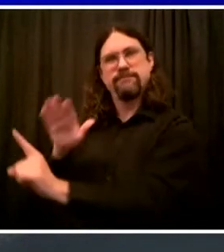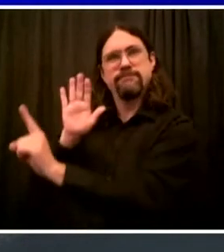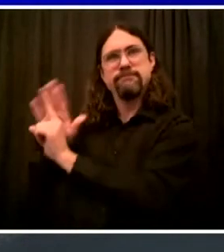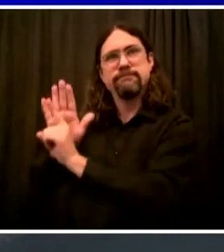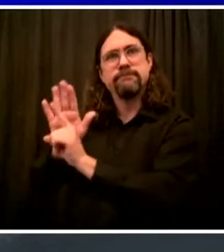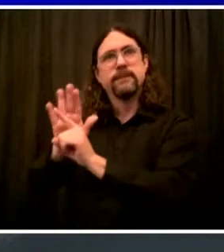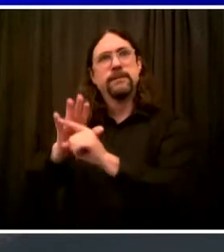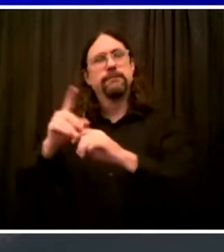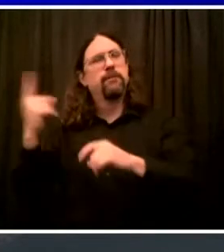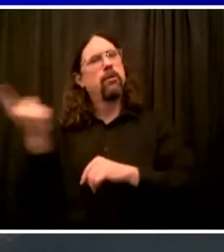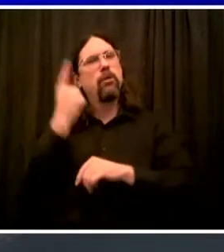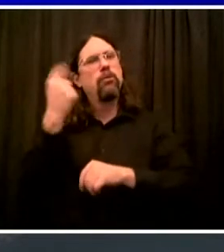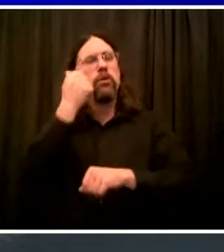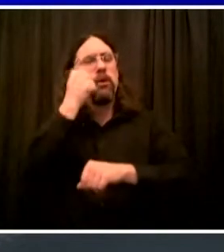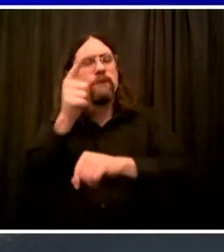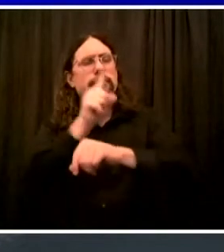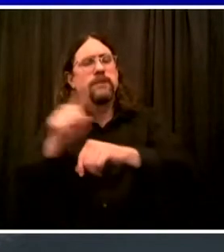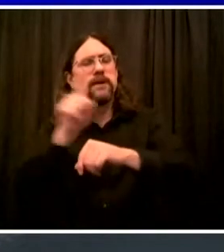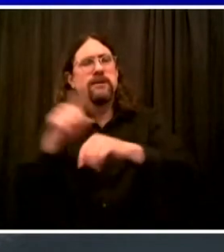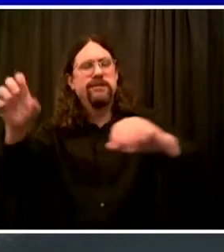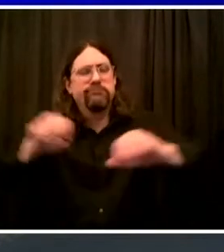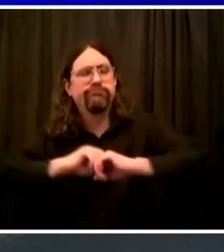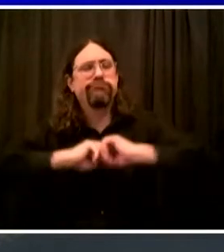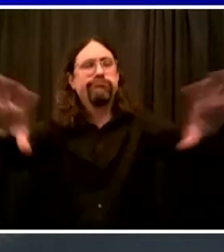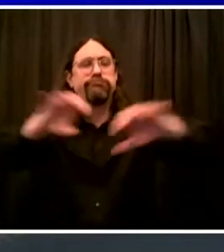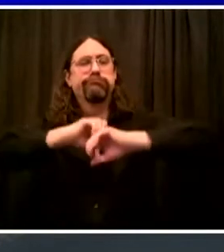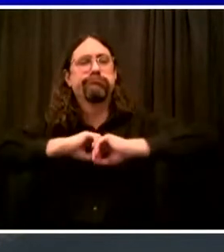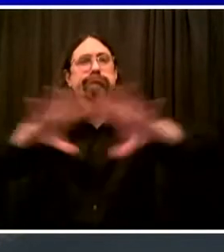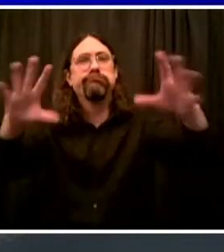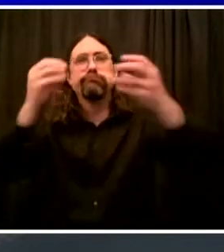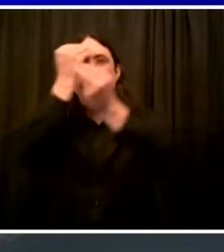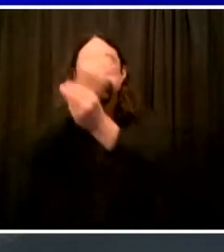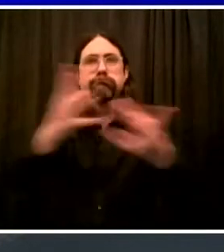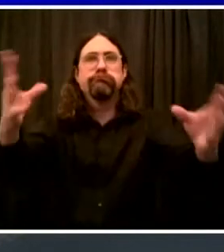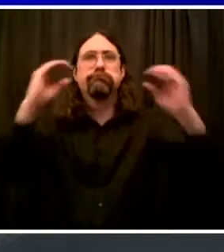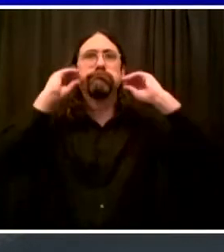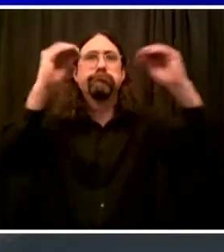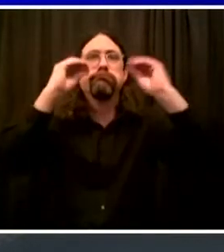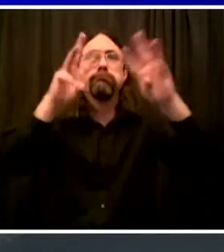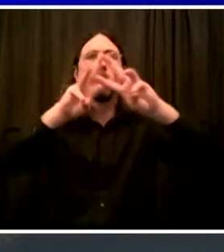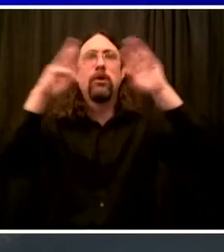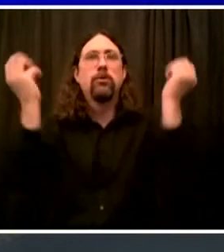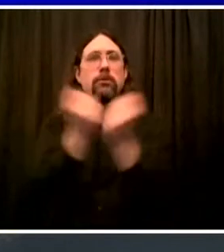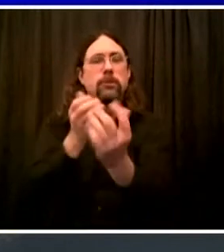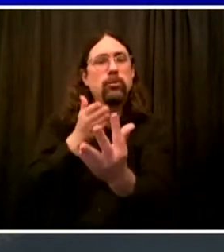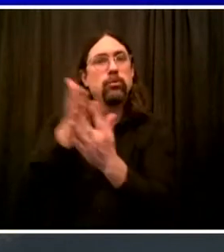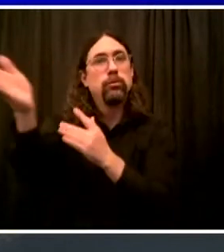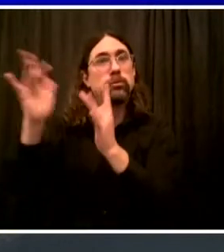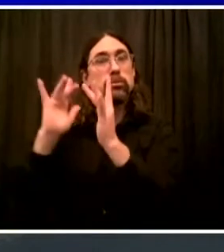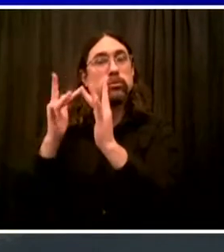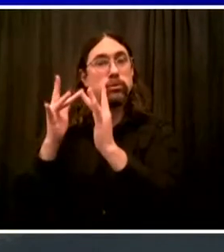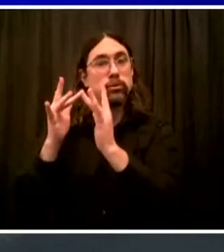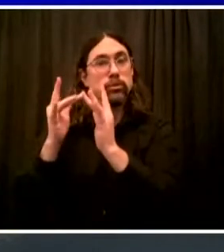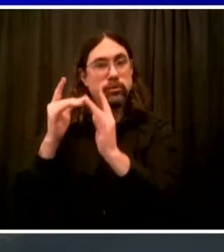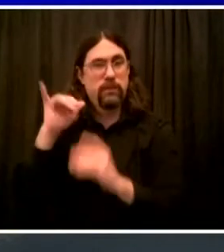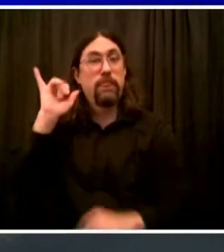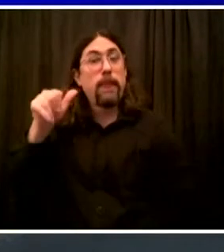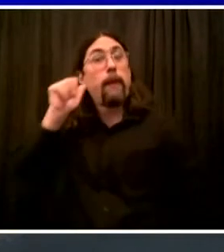That normally reaches 600 or 700 providers. We want to welcome as many healthcare providers to join that tomorrow as possible,